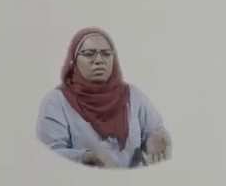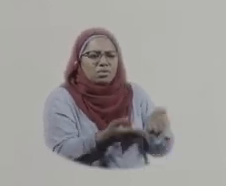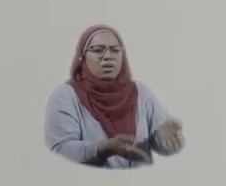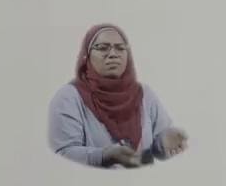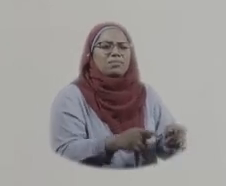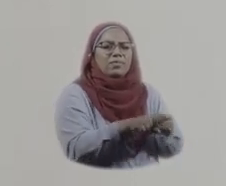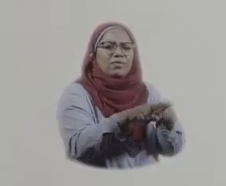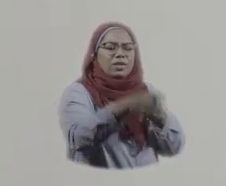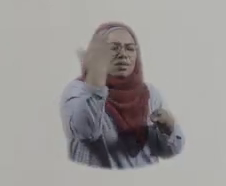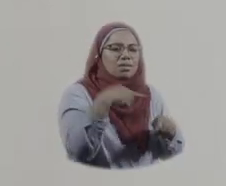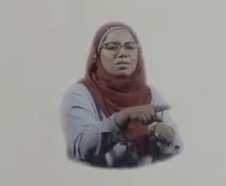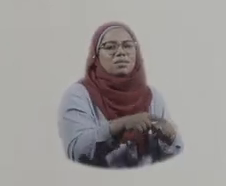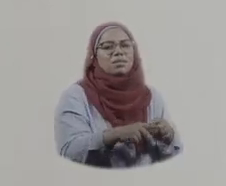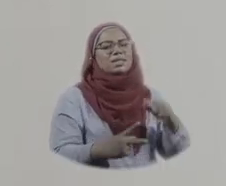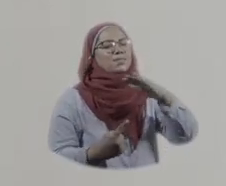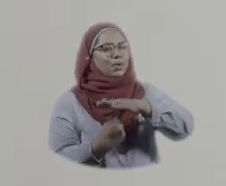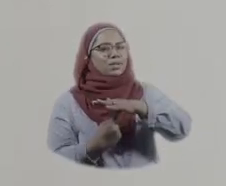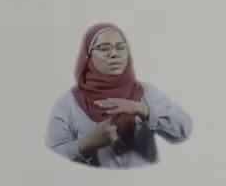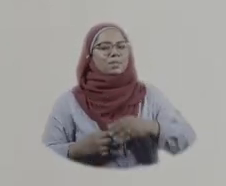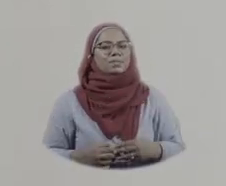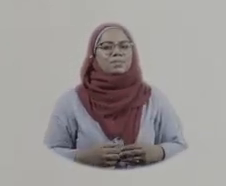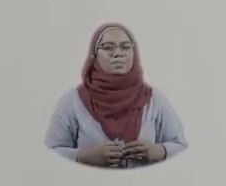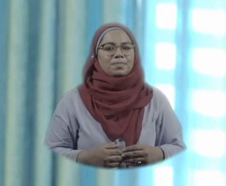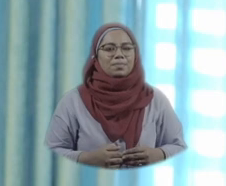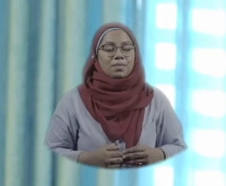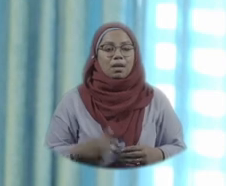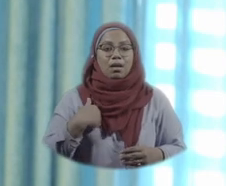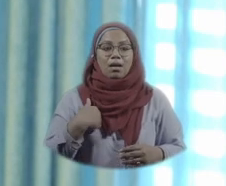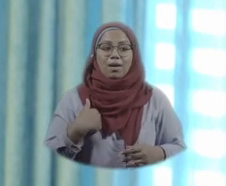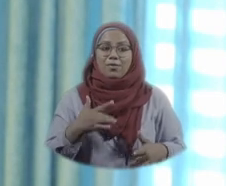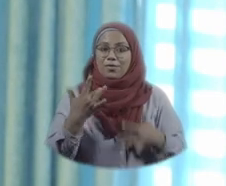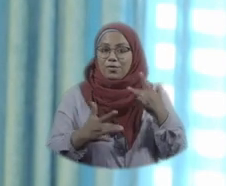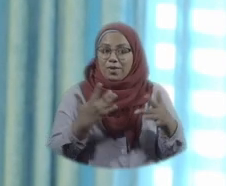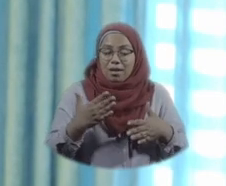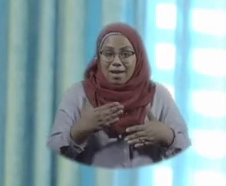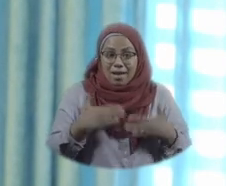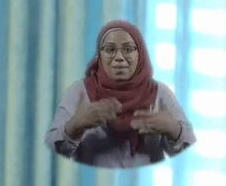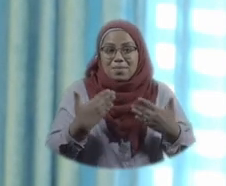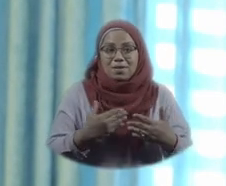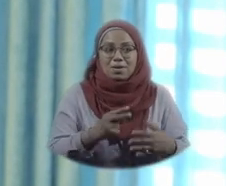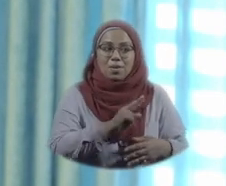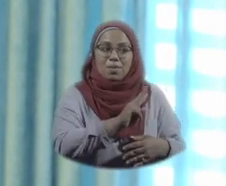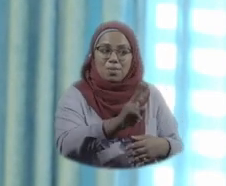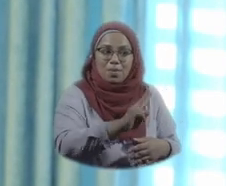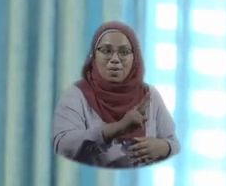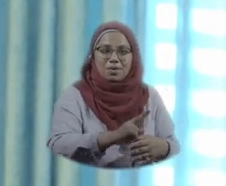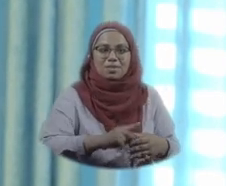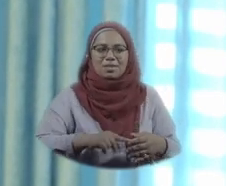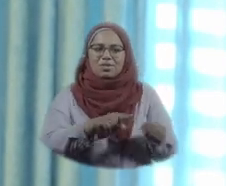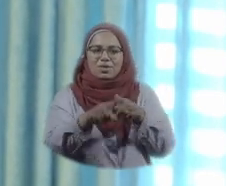women in power. So I guess that's very important. I am glad that you both